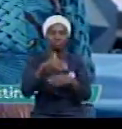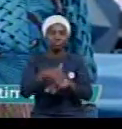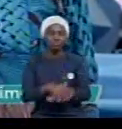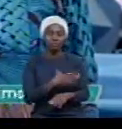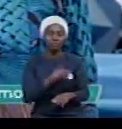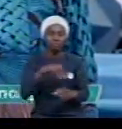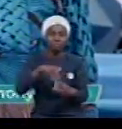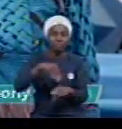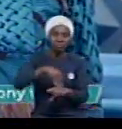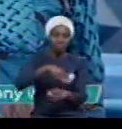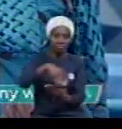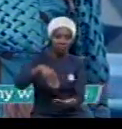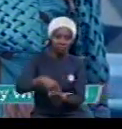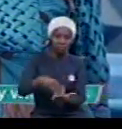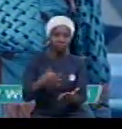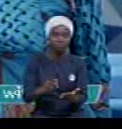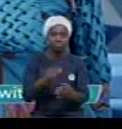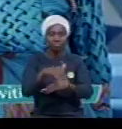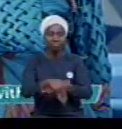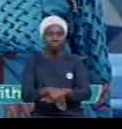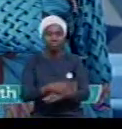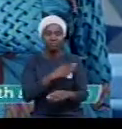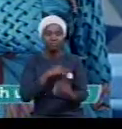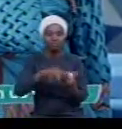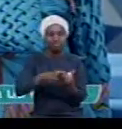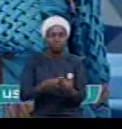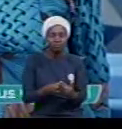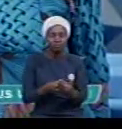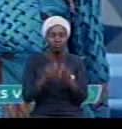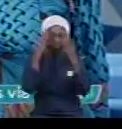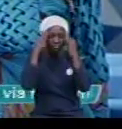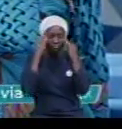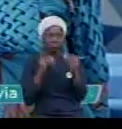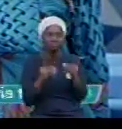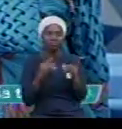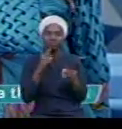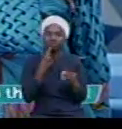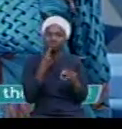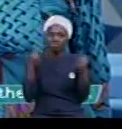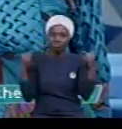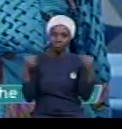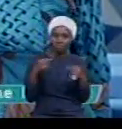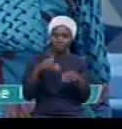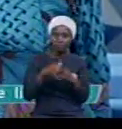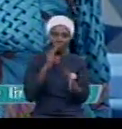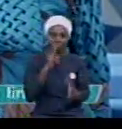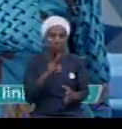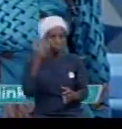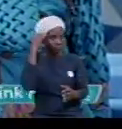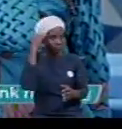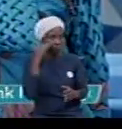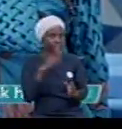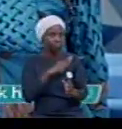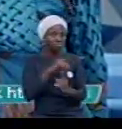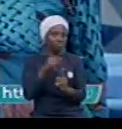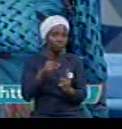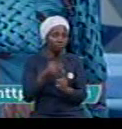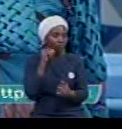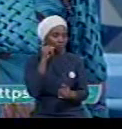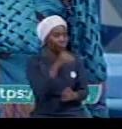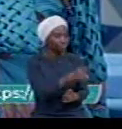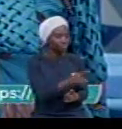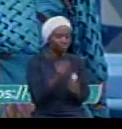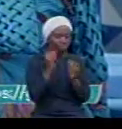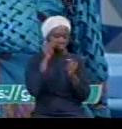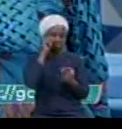the night she started experiencing severe pain in her head. And when she woke up, the pain